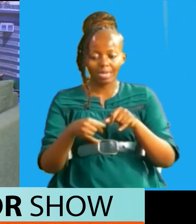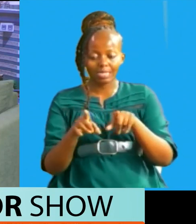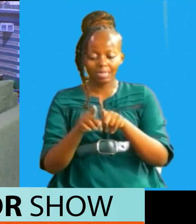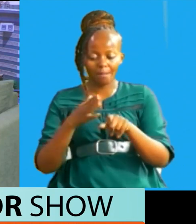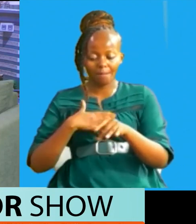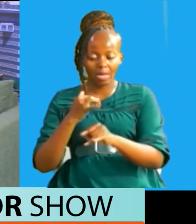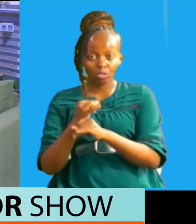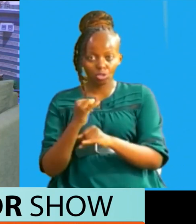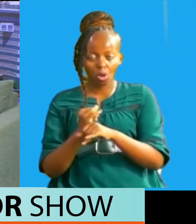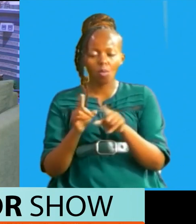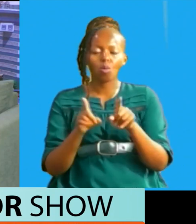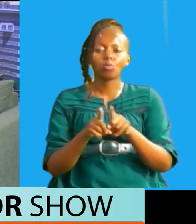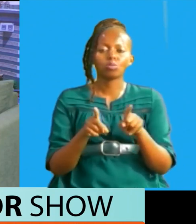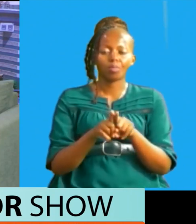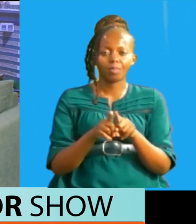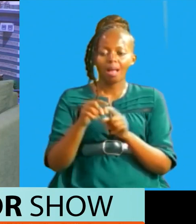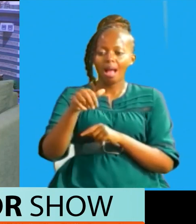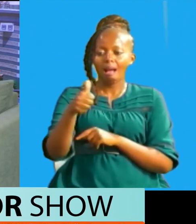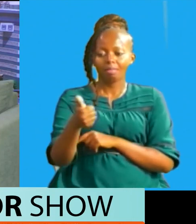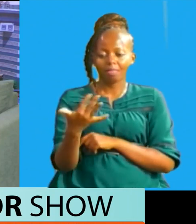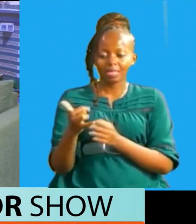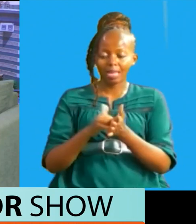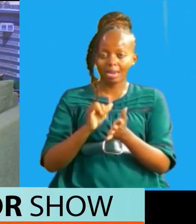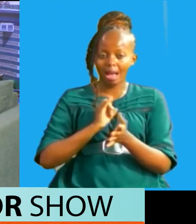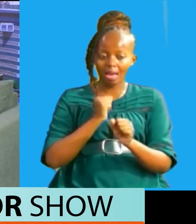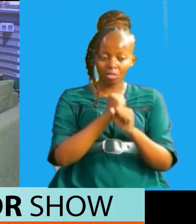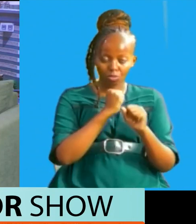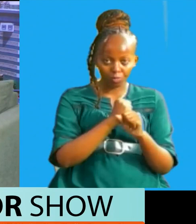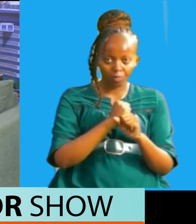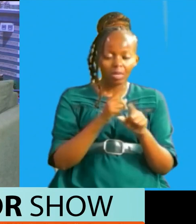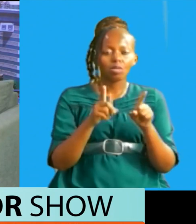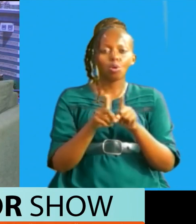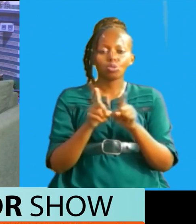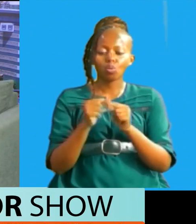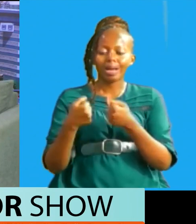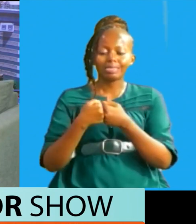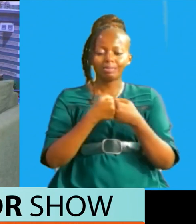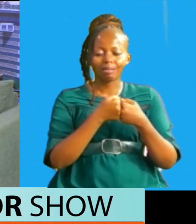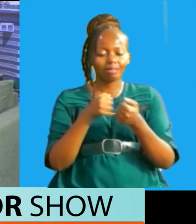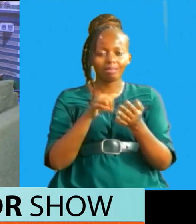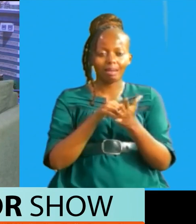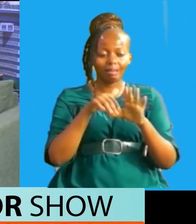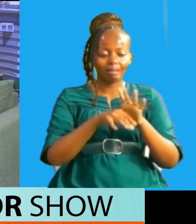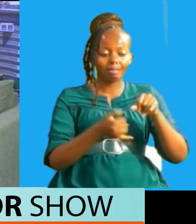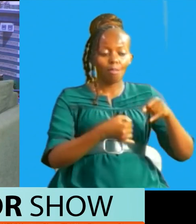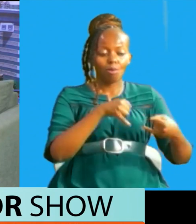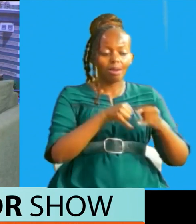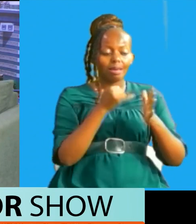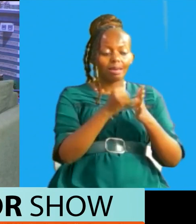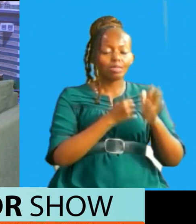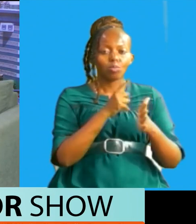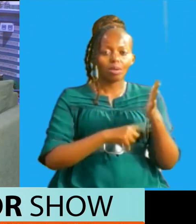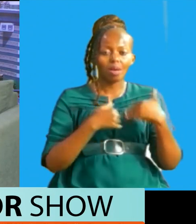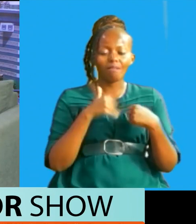career, and also other stuff that I actually do. And also a challenge that is in the modeling industry is a lot